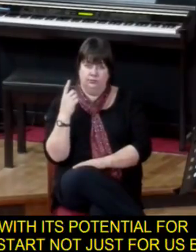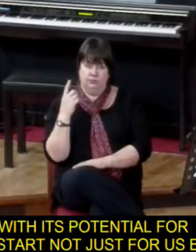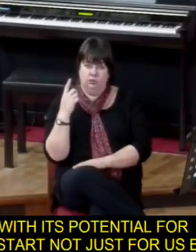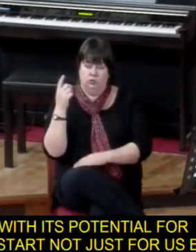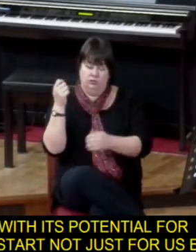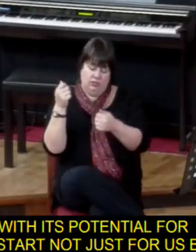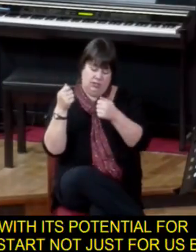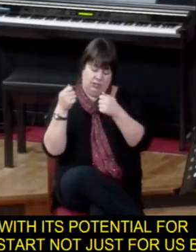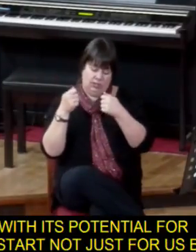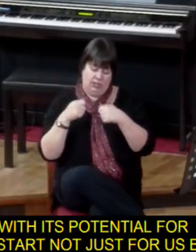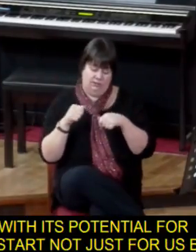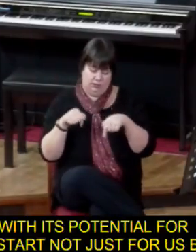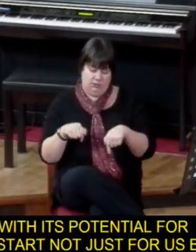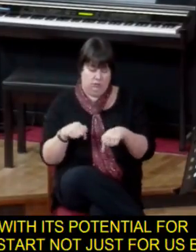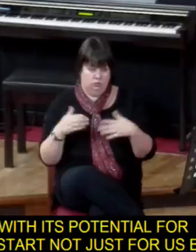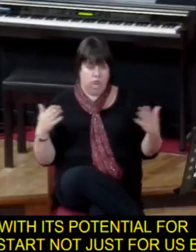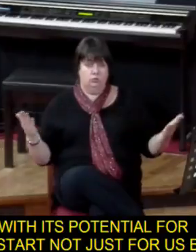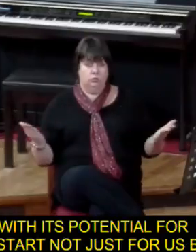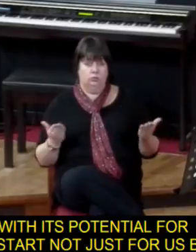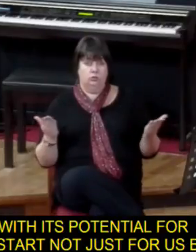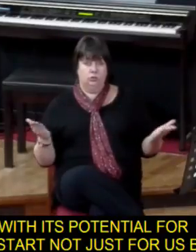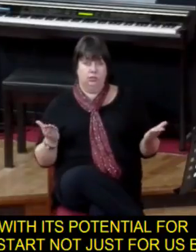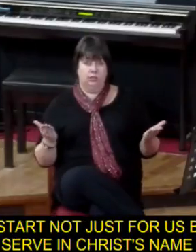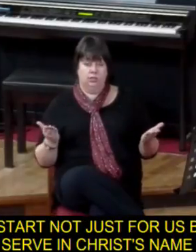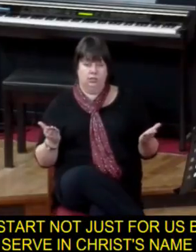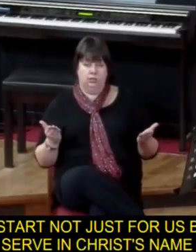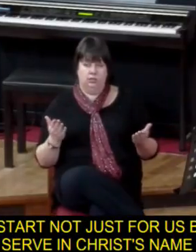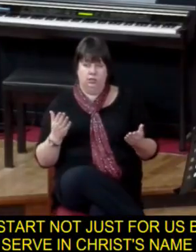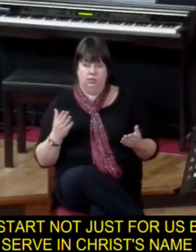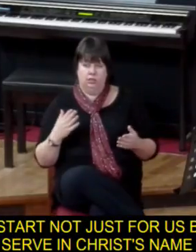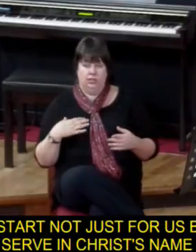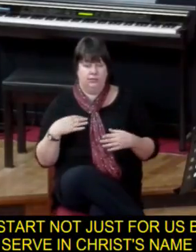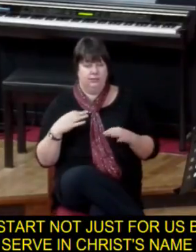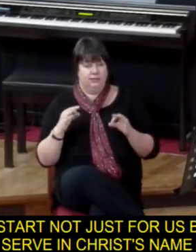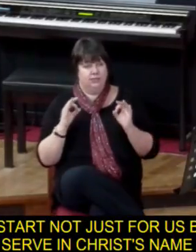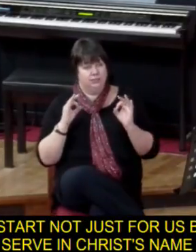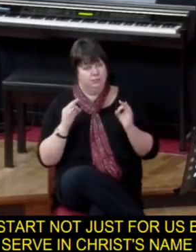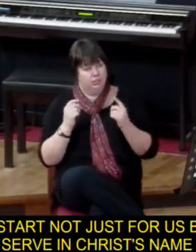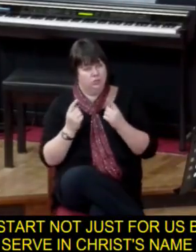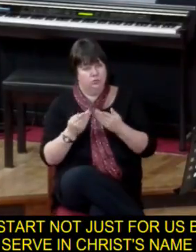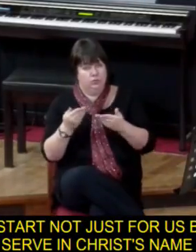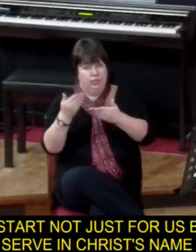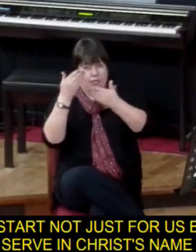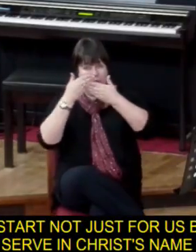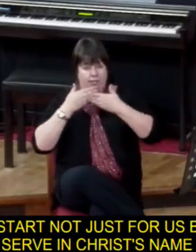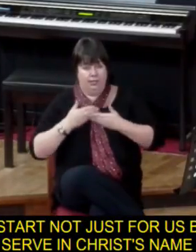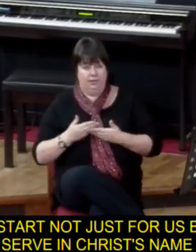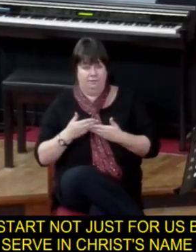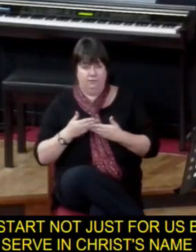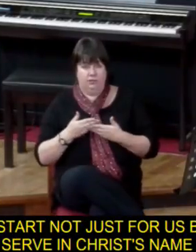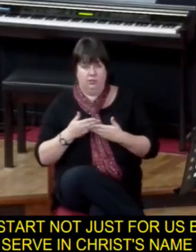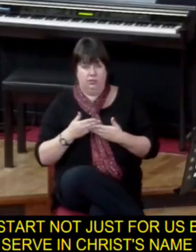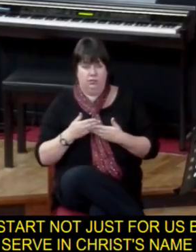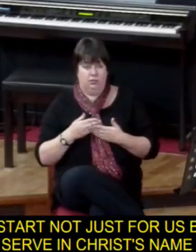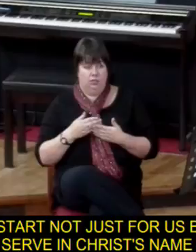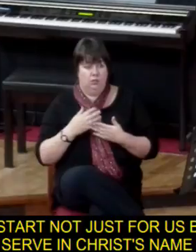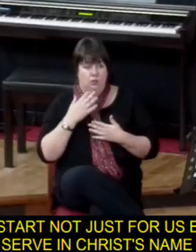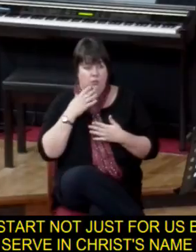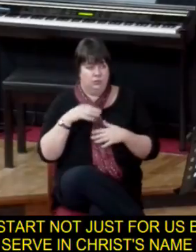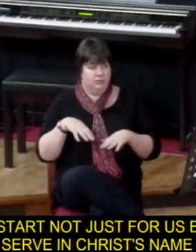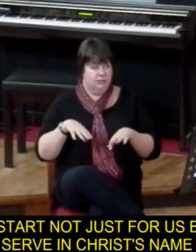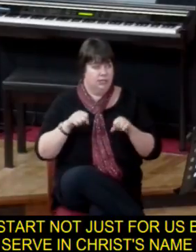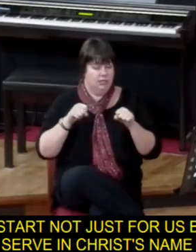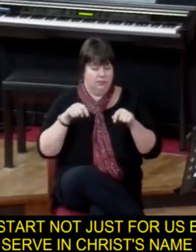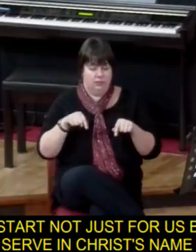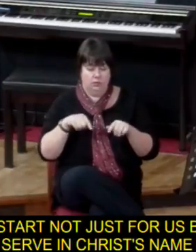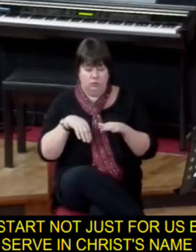you have given us this day. It is a precious gift. As we embark upon it with love